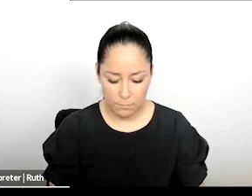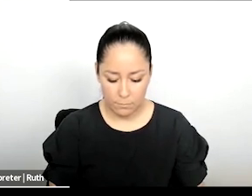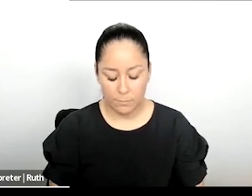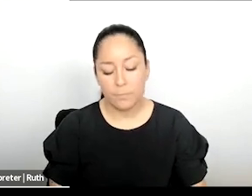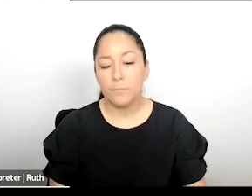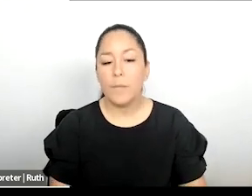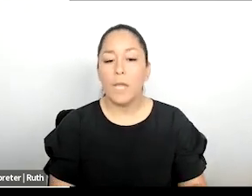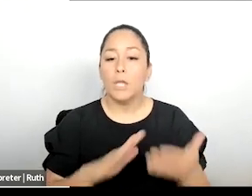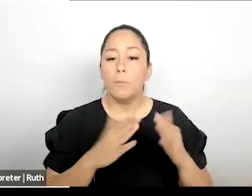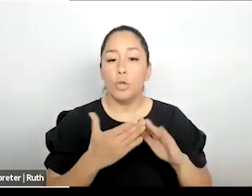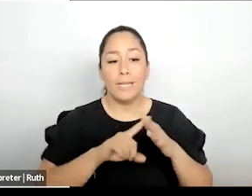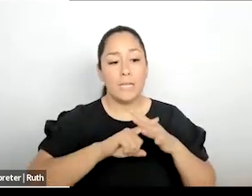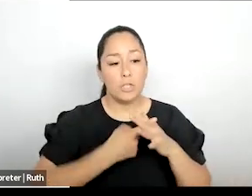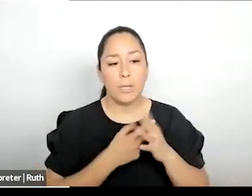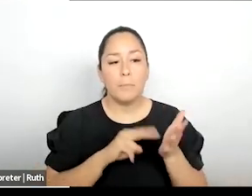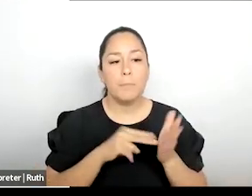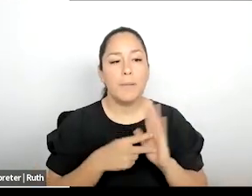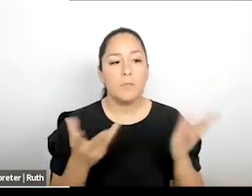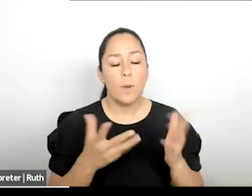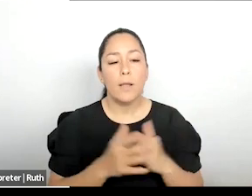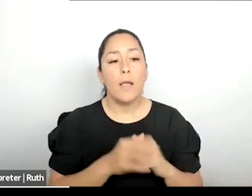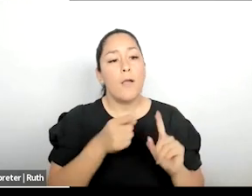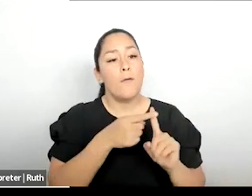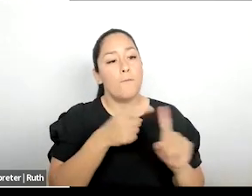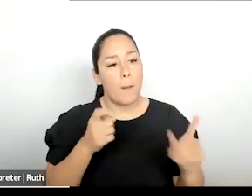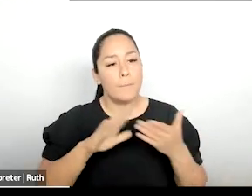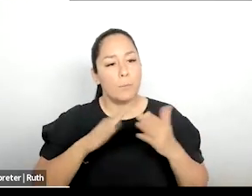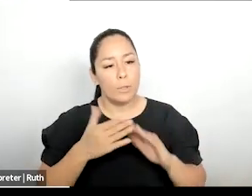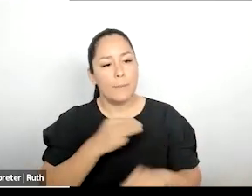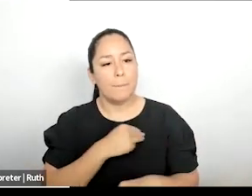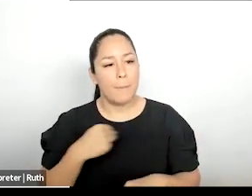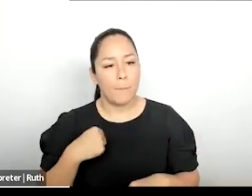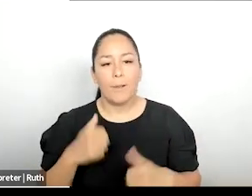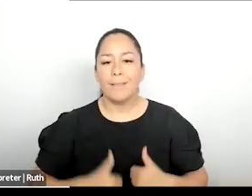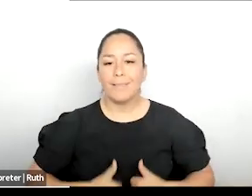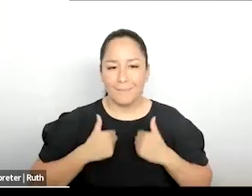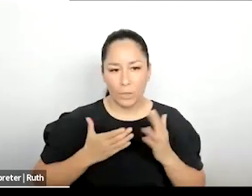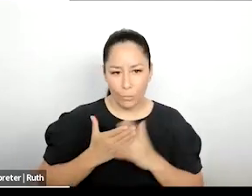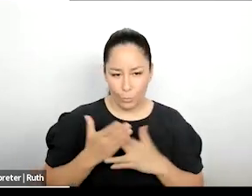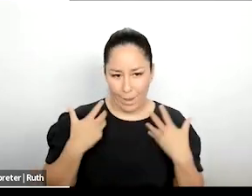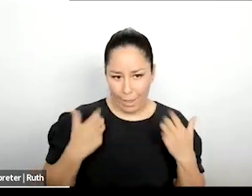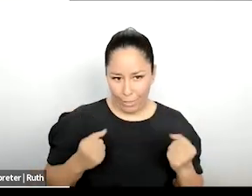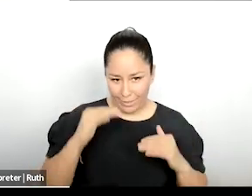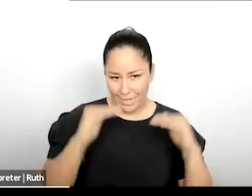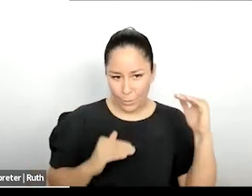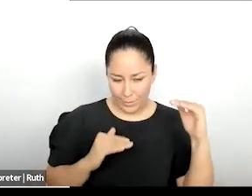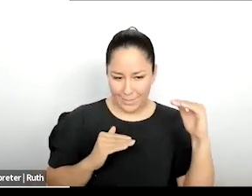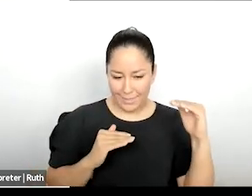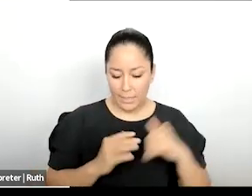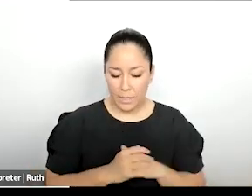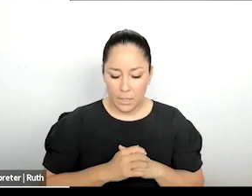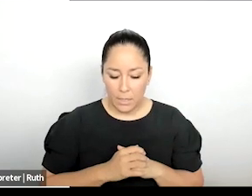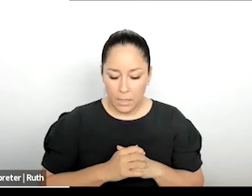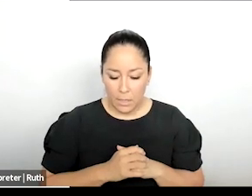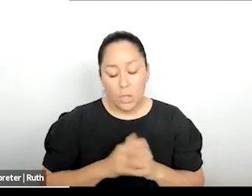by community-initiated is that it came from the community members who are living through the health inequity themselves. And